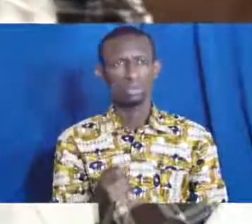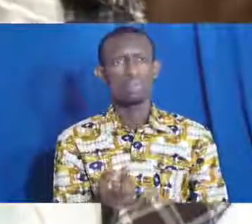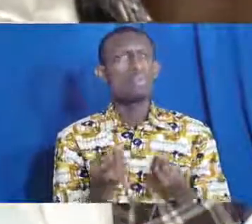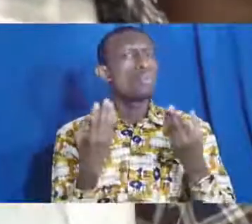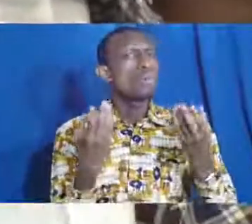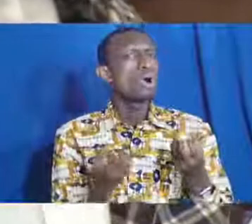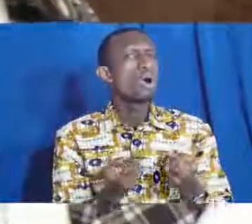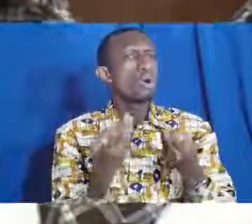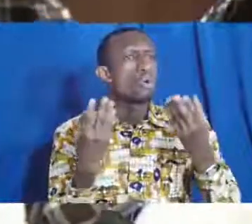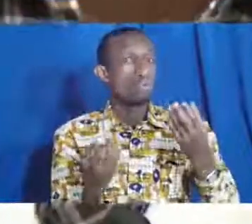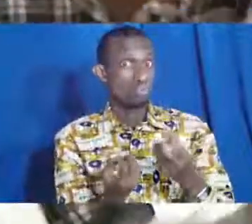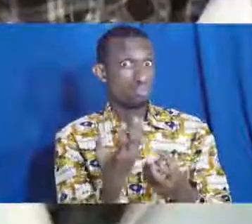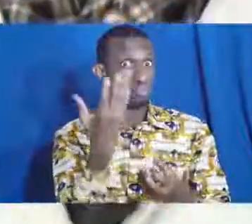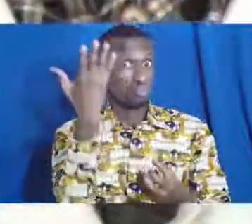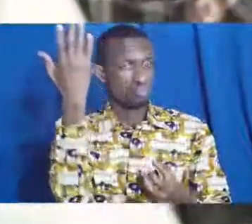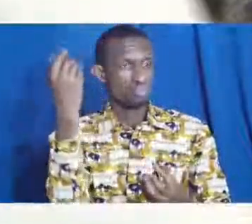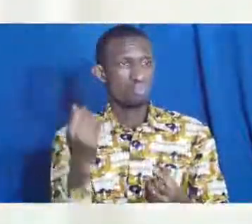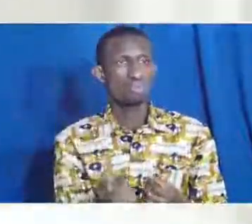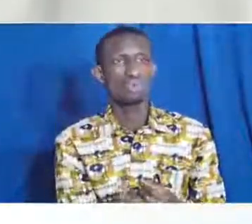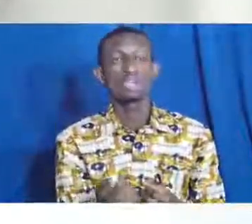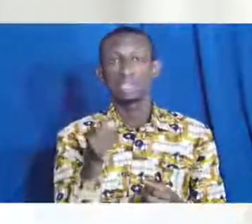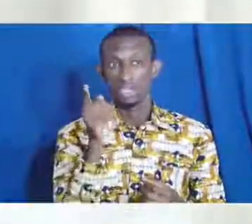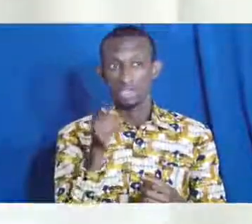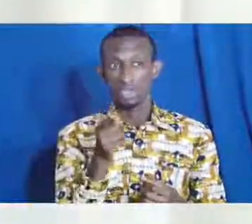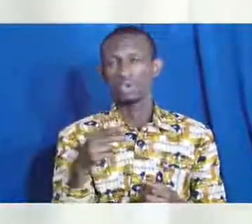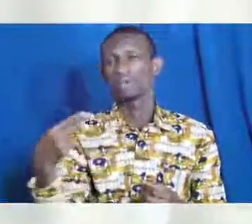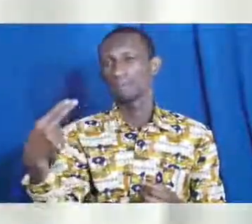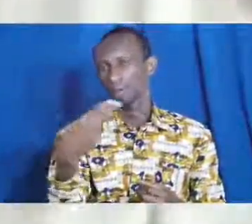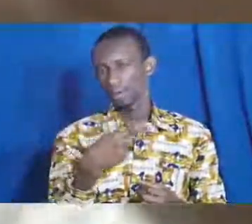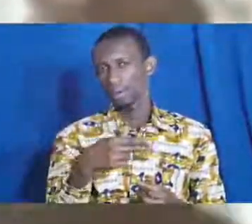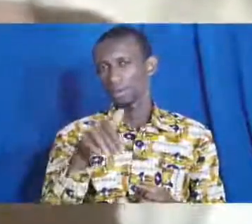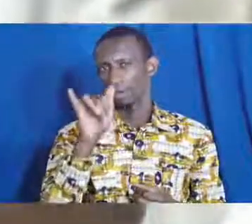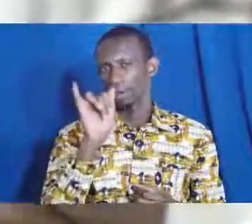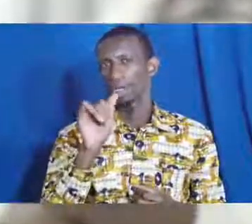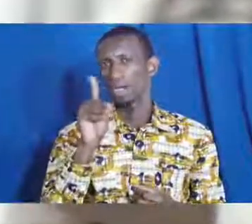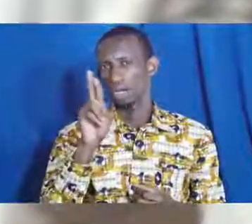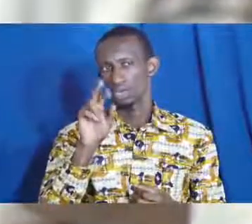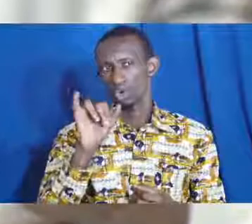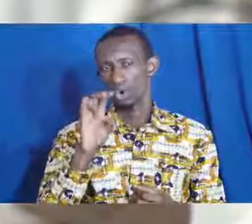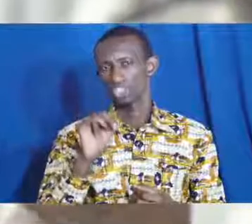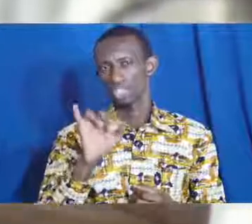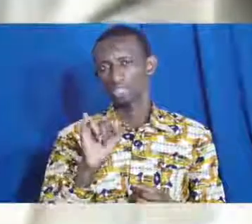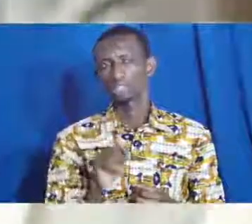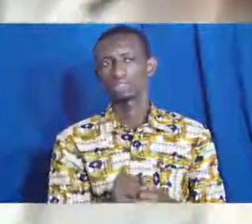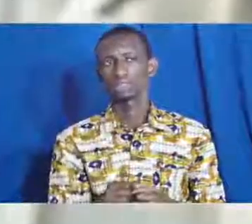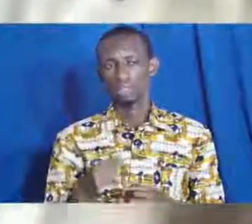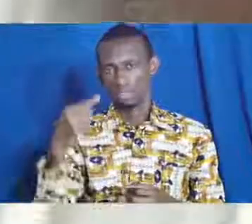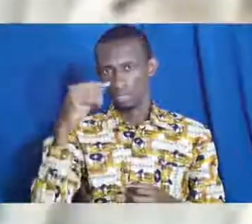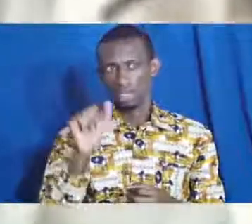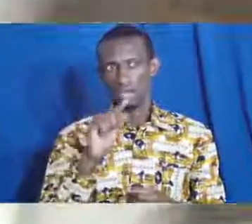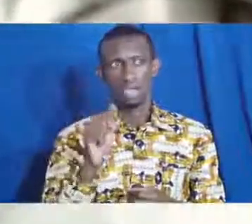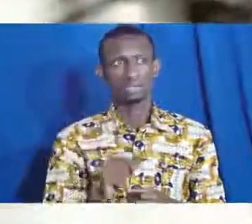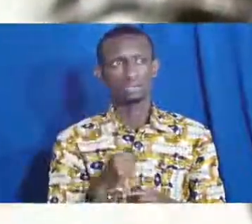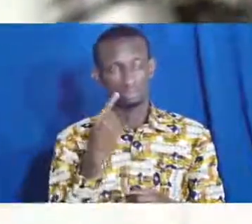So that is hydrogen gas that is reacting. This is effervescence. So you can